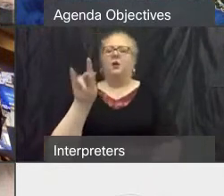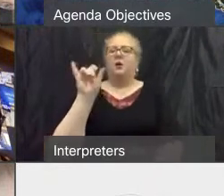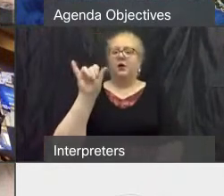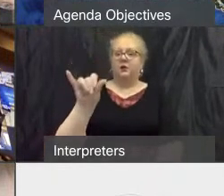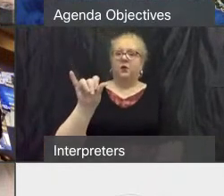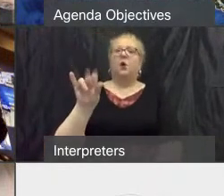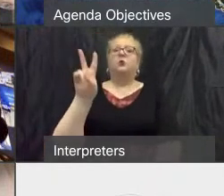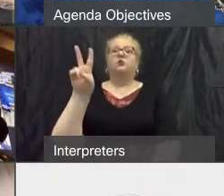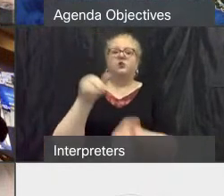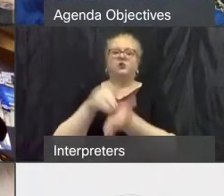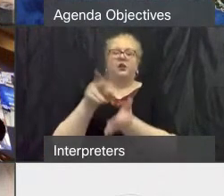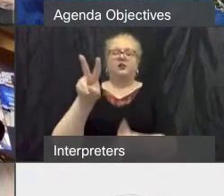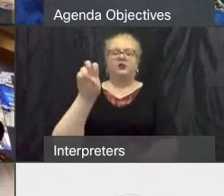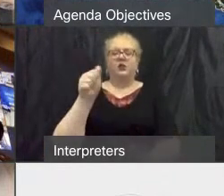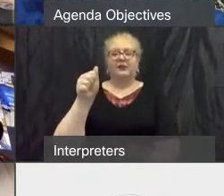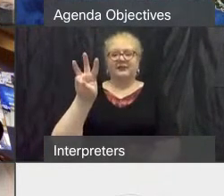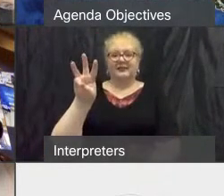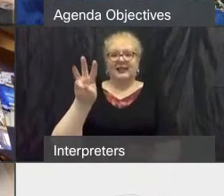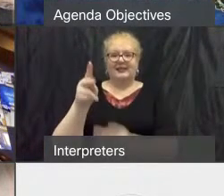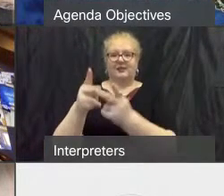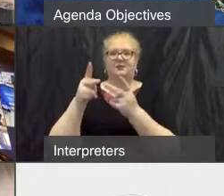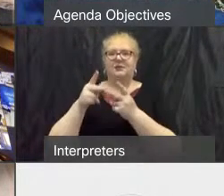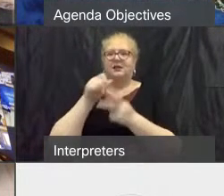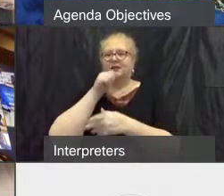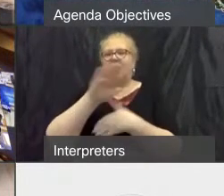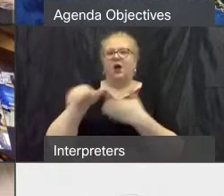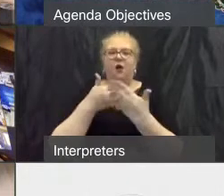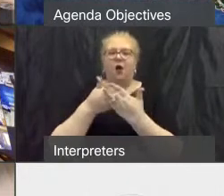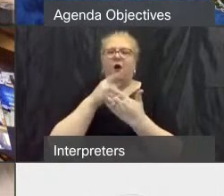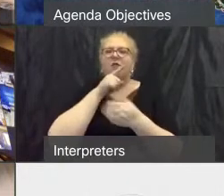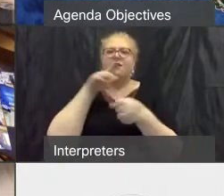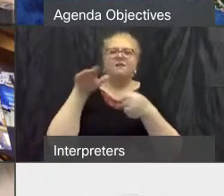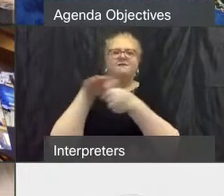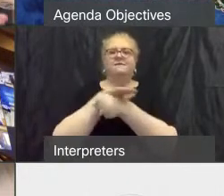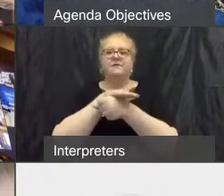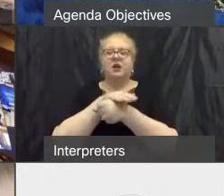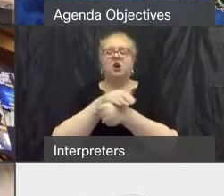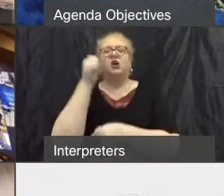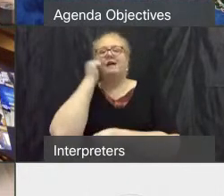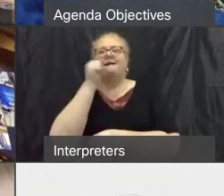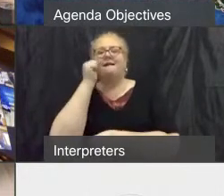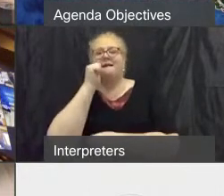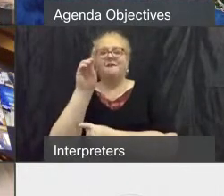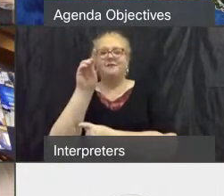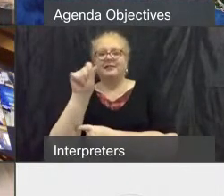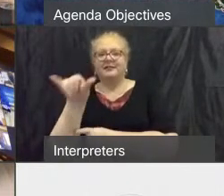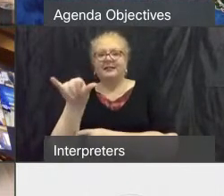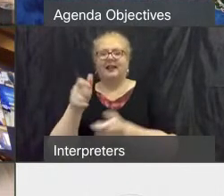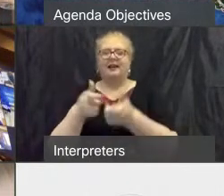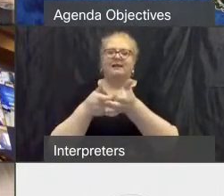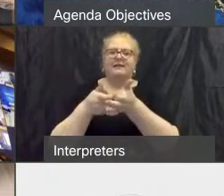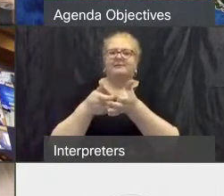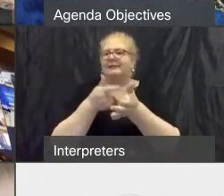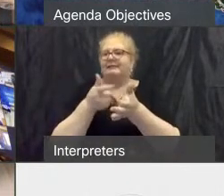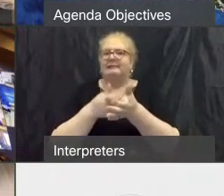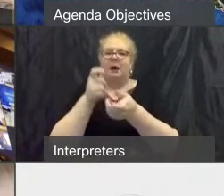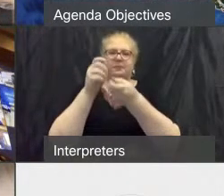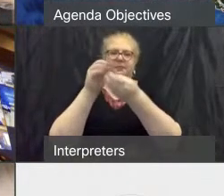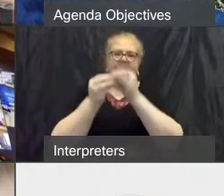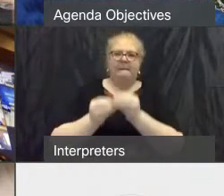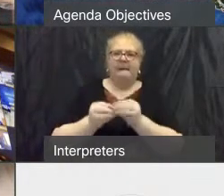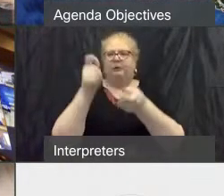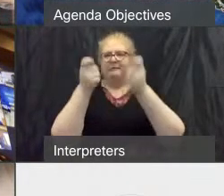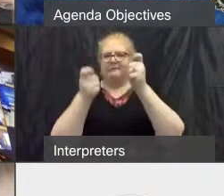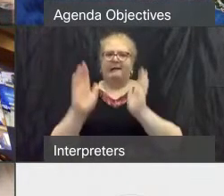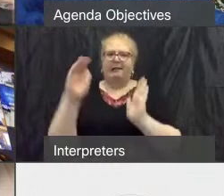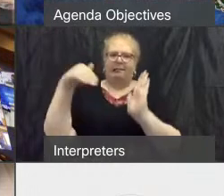2,216 positions, not all of those are filled on every day of the year. You know, I mean, the headcount changes daily with